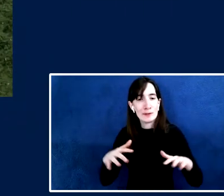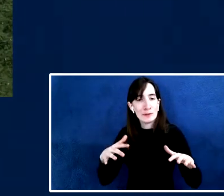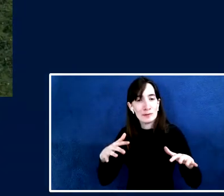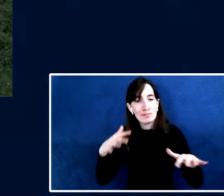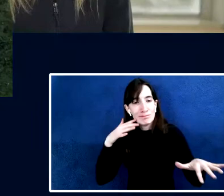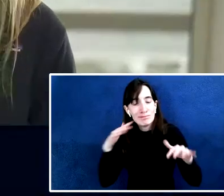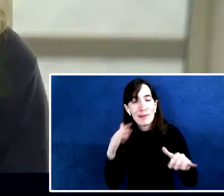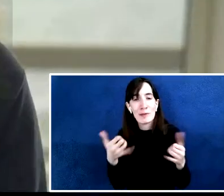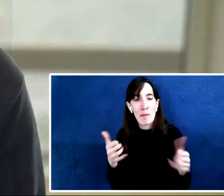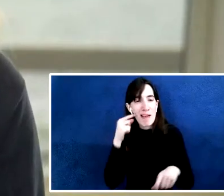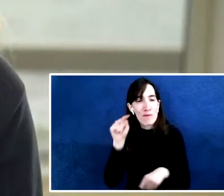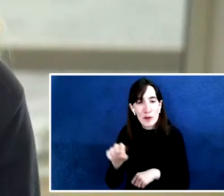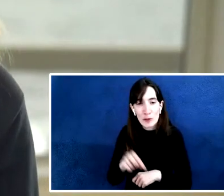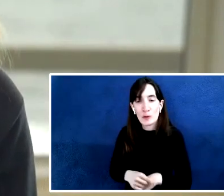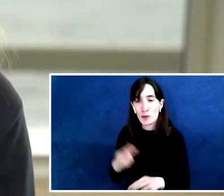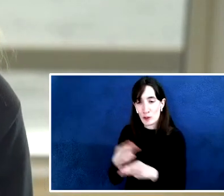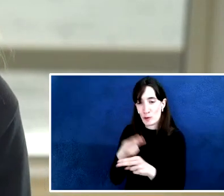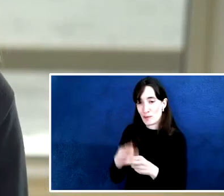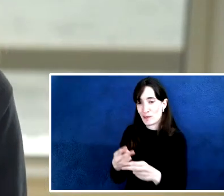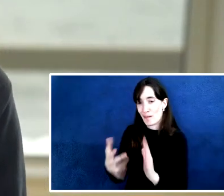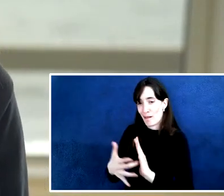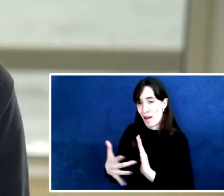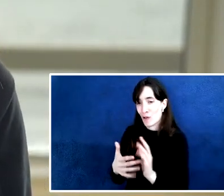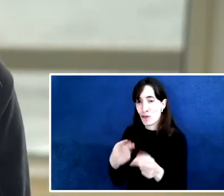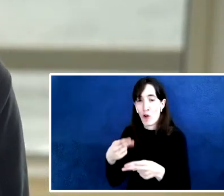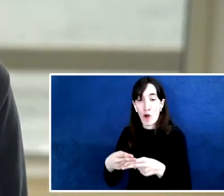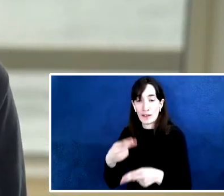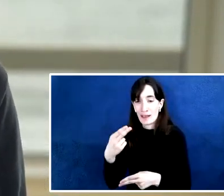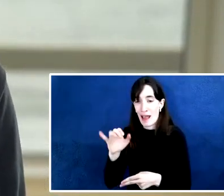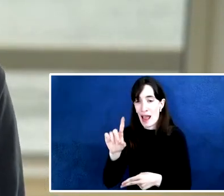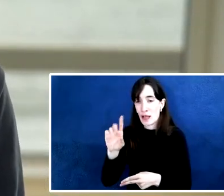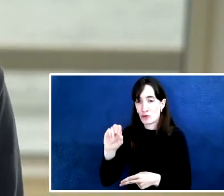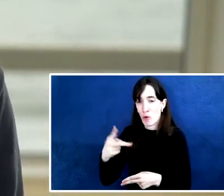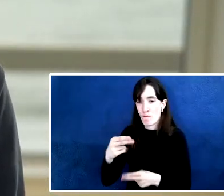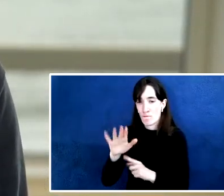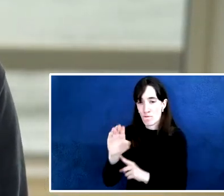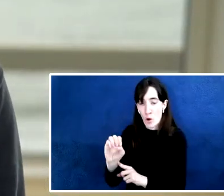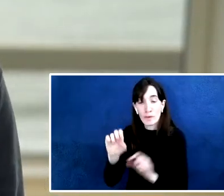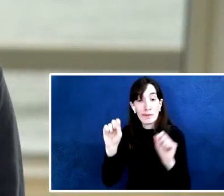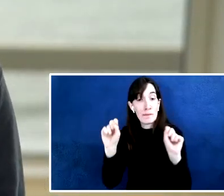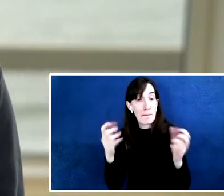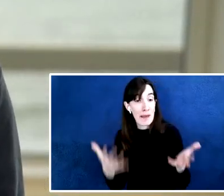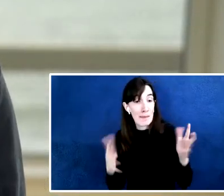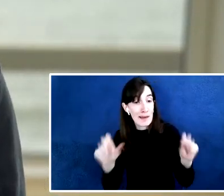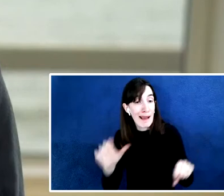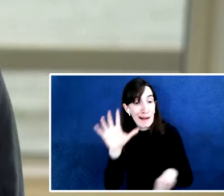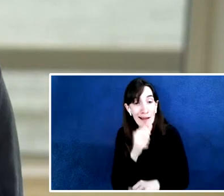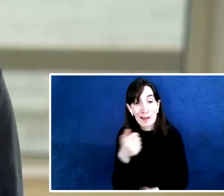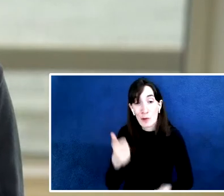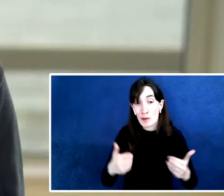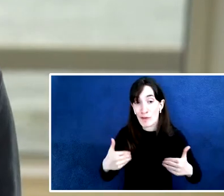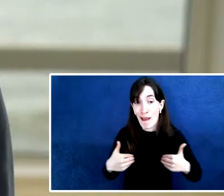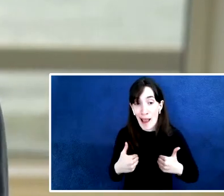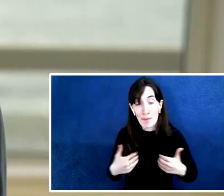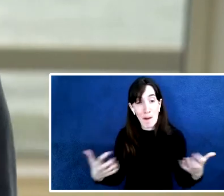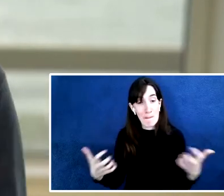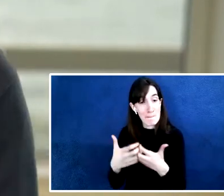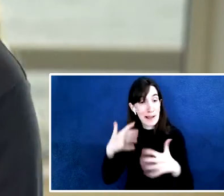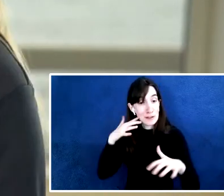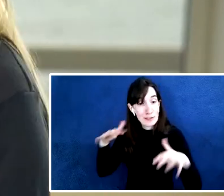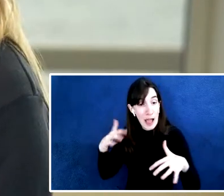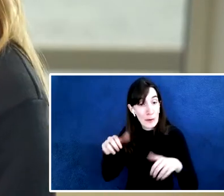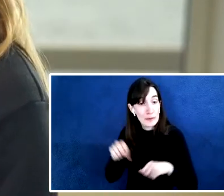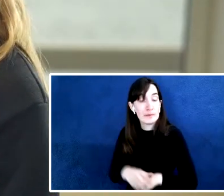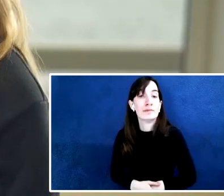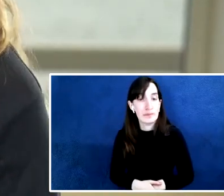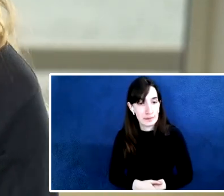our hydrophone. See if you can guess which marine mammal it is. This underwater microphone is located about